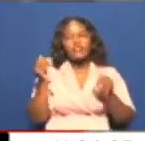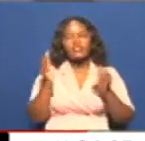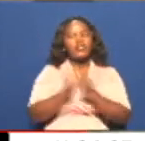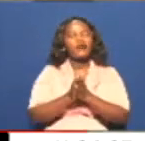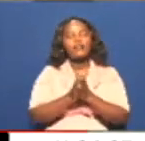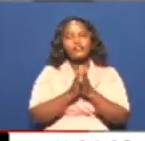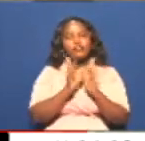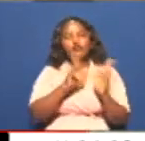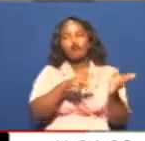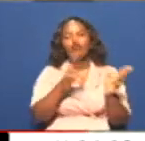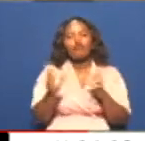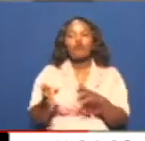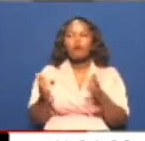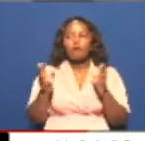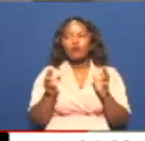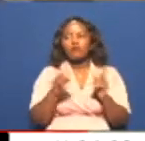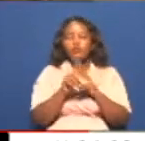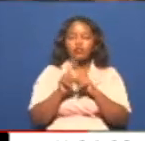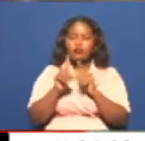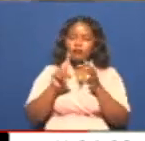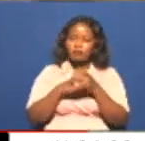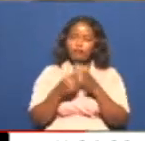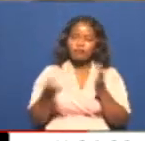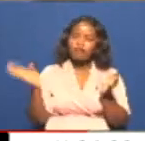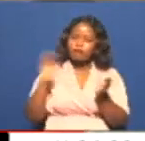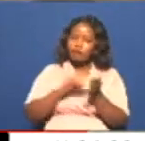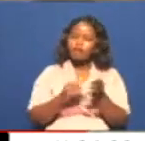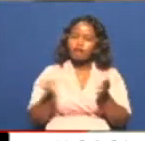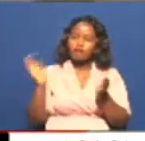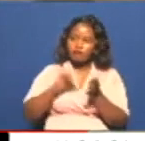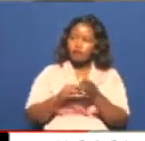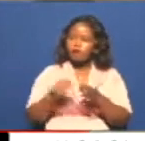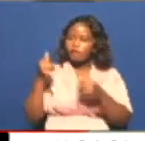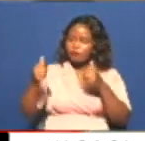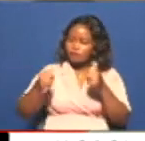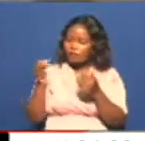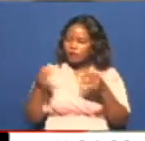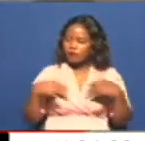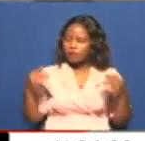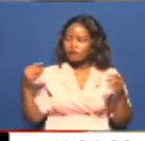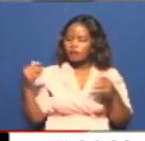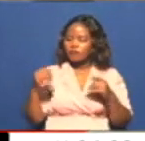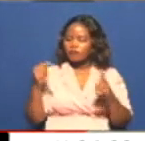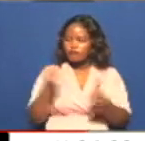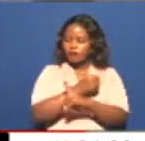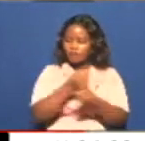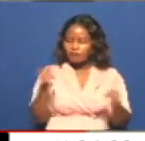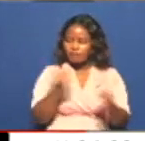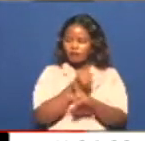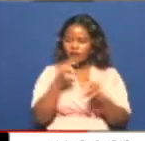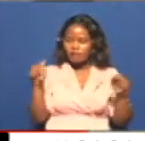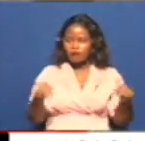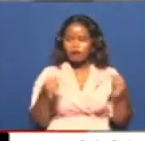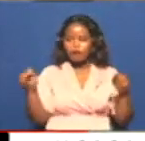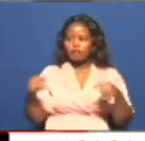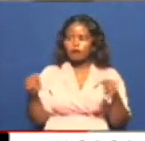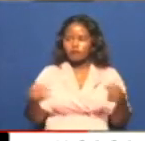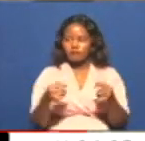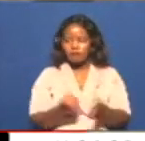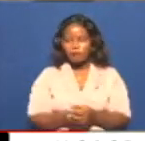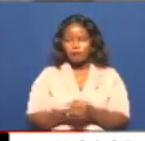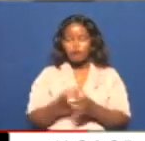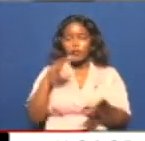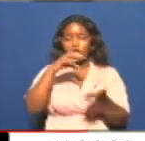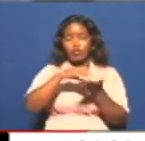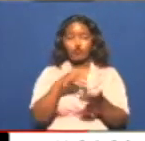as small children and we start doing the same things that build up to violence. Mm-hmm. If you look at the situation in 2007,